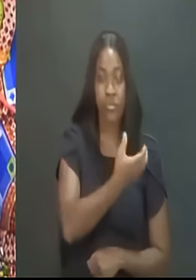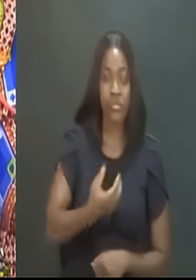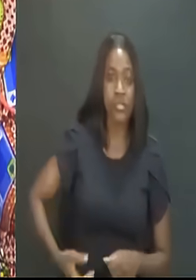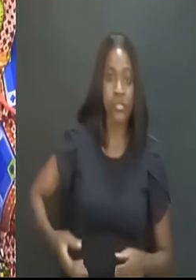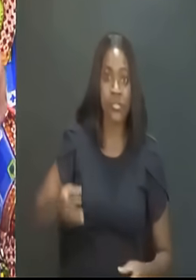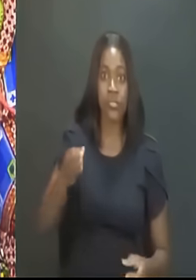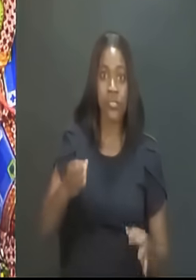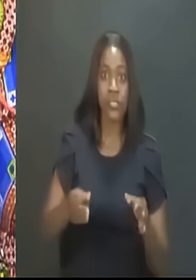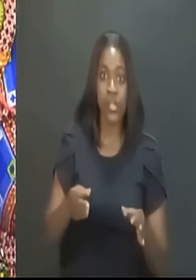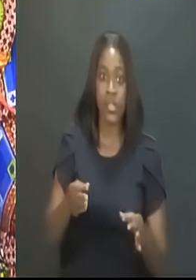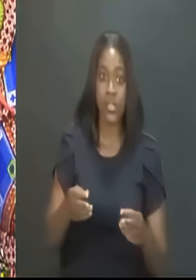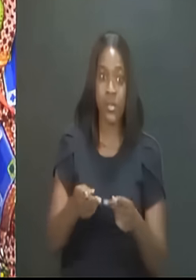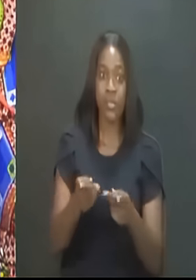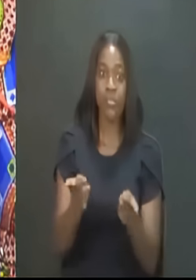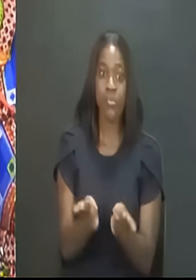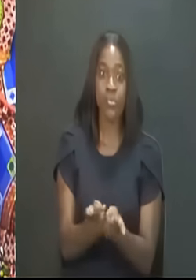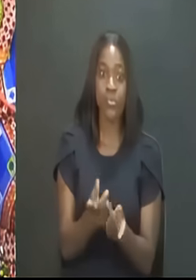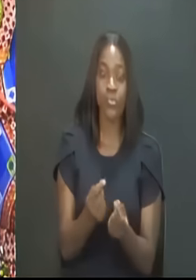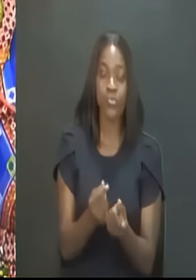come prepared